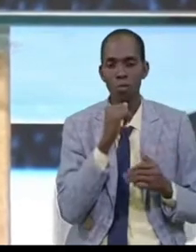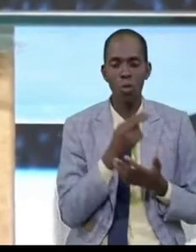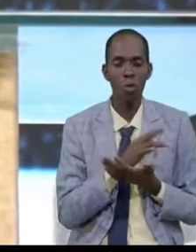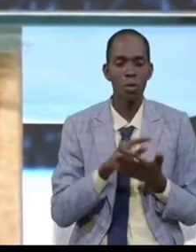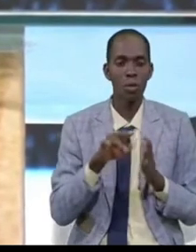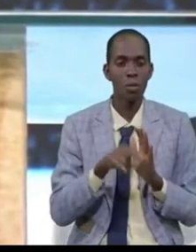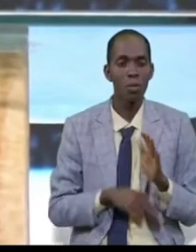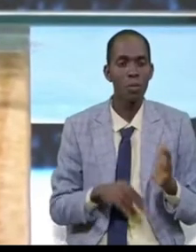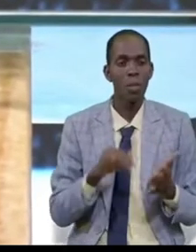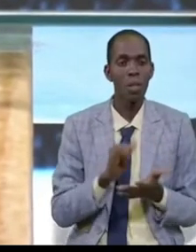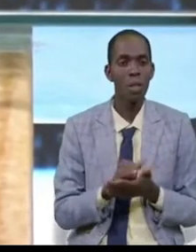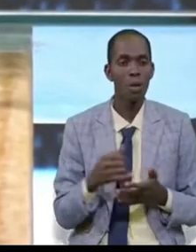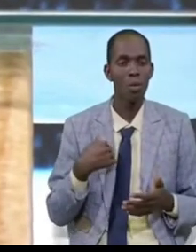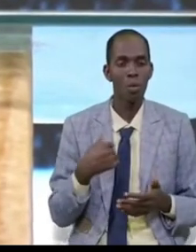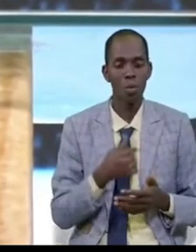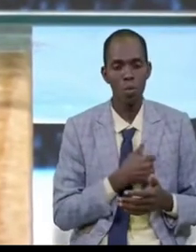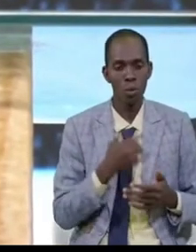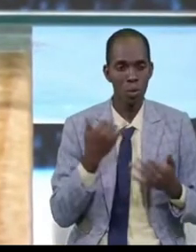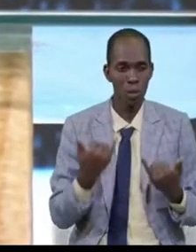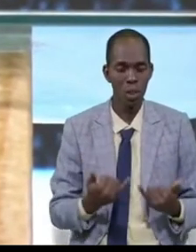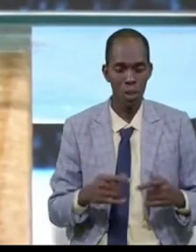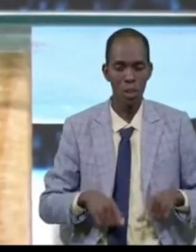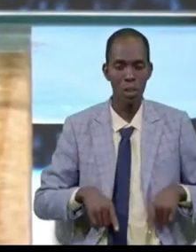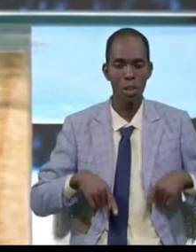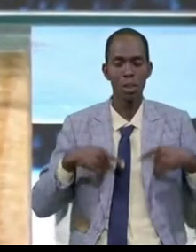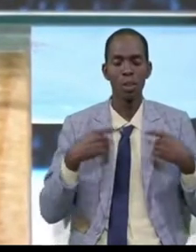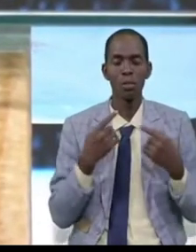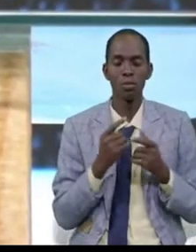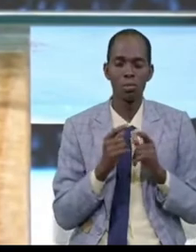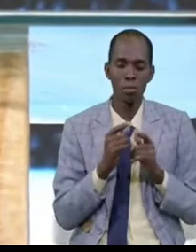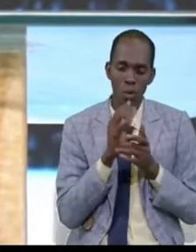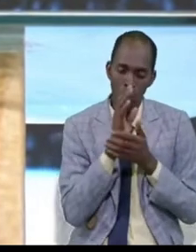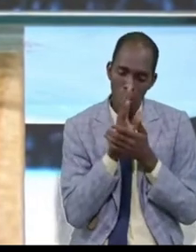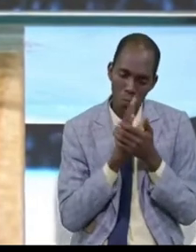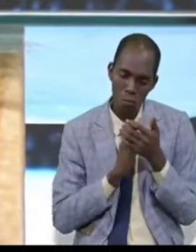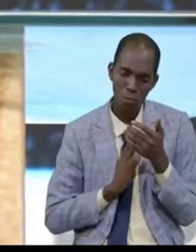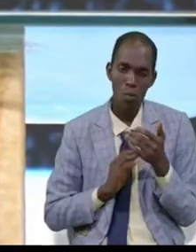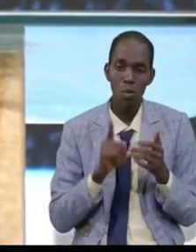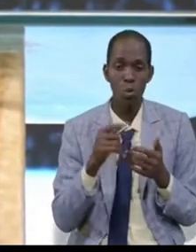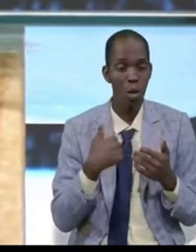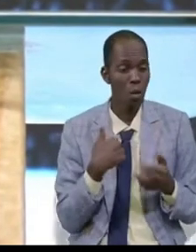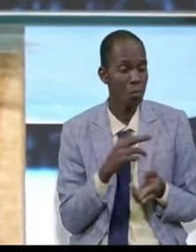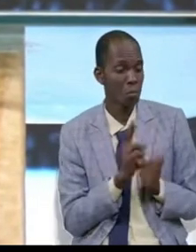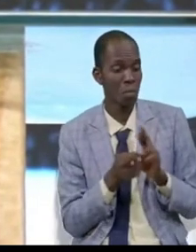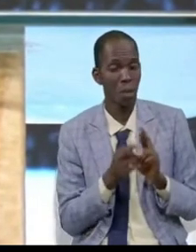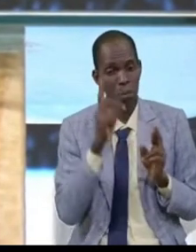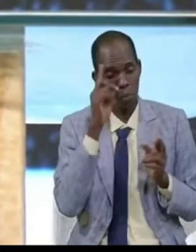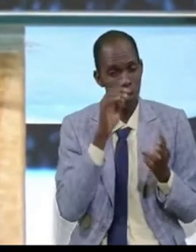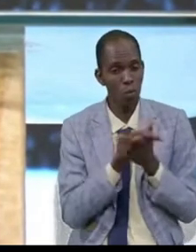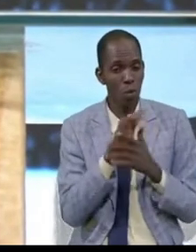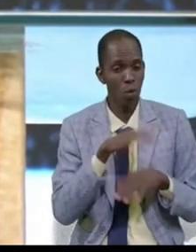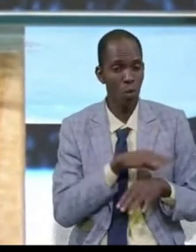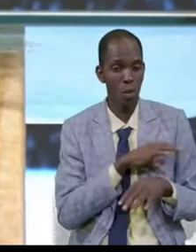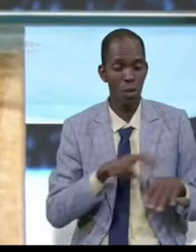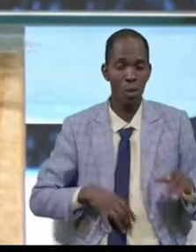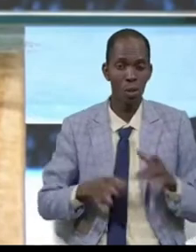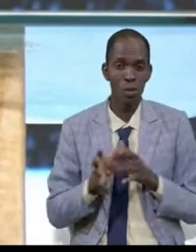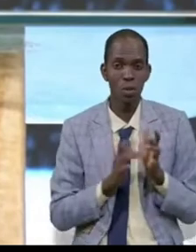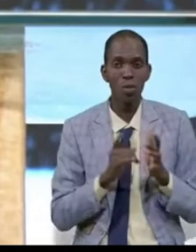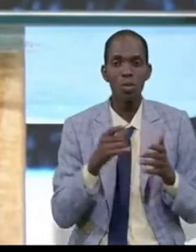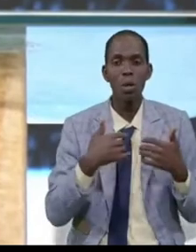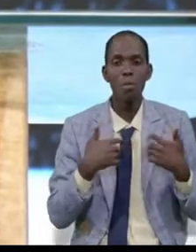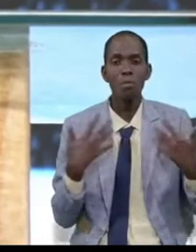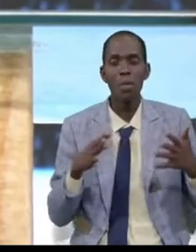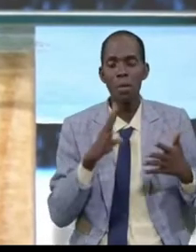we should live soberly. You have repented, you have believed on the Lord Jesus Christ, you have been baptized in